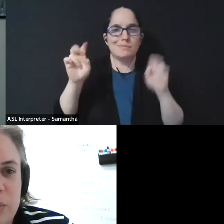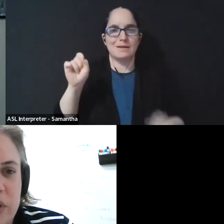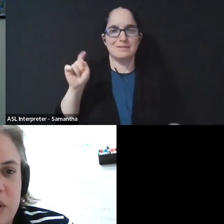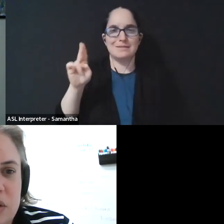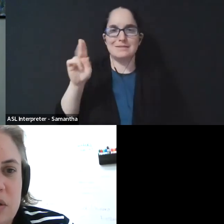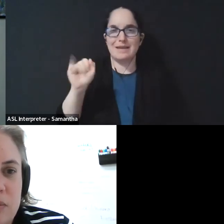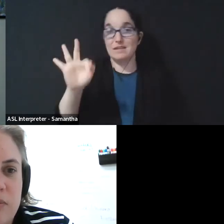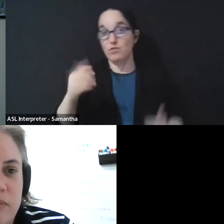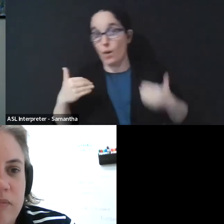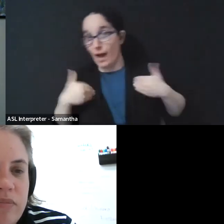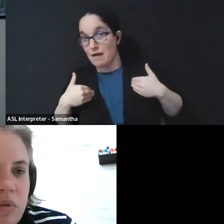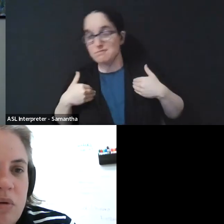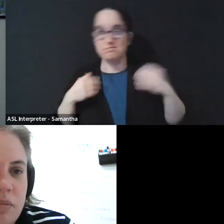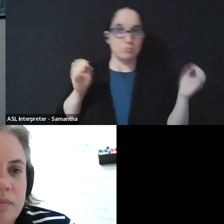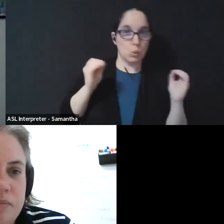lived experience.